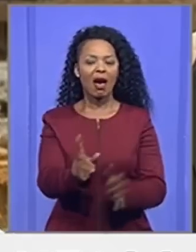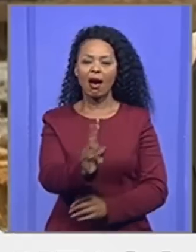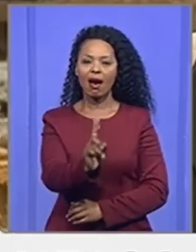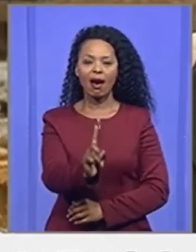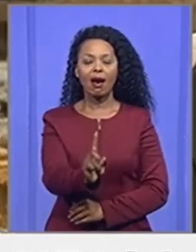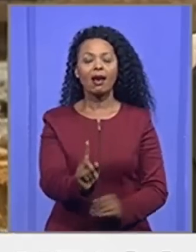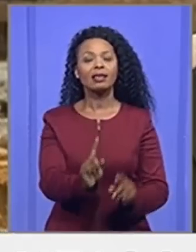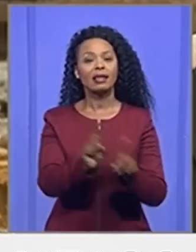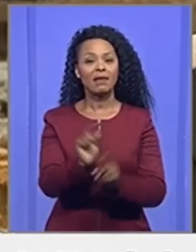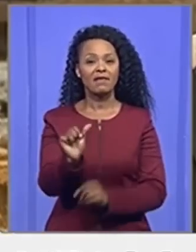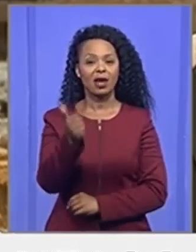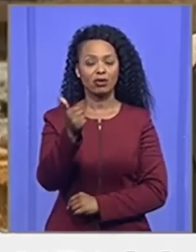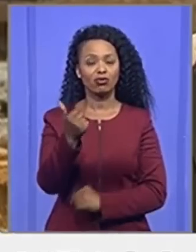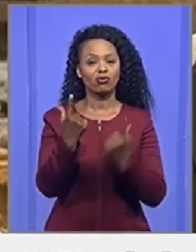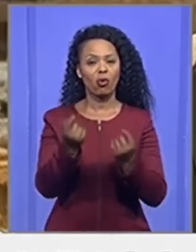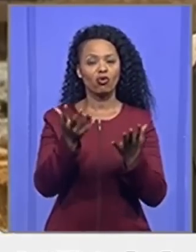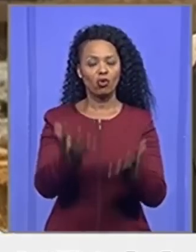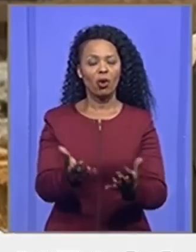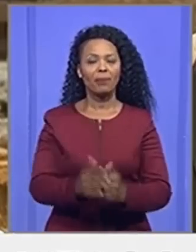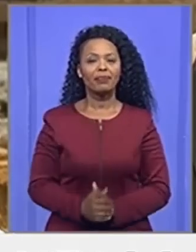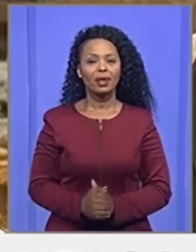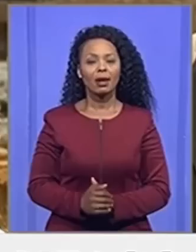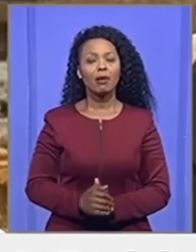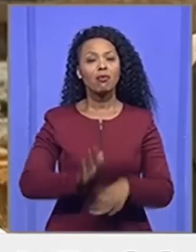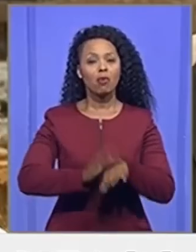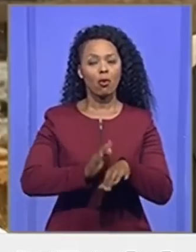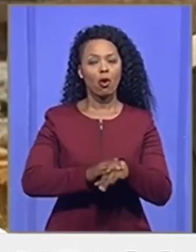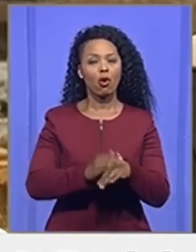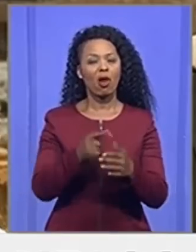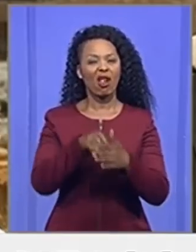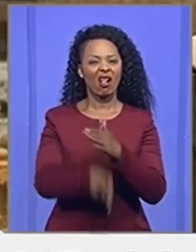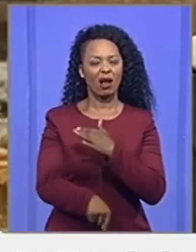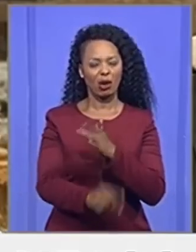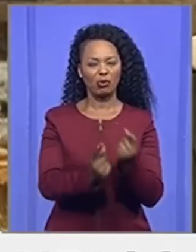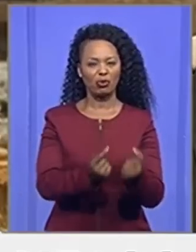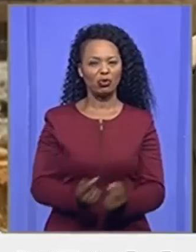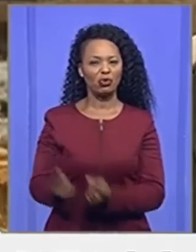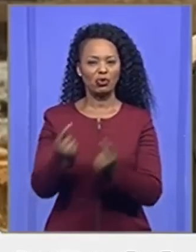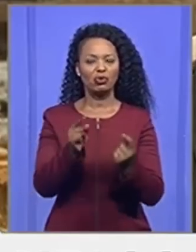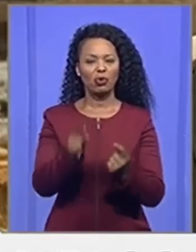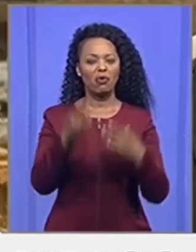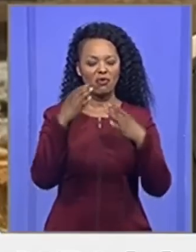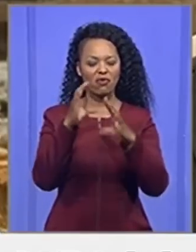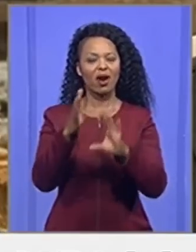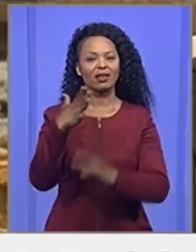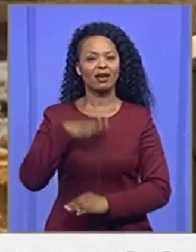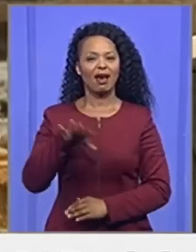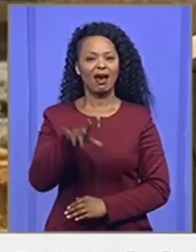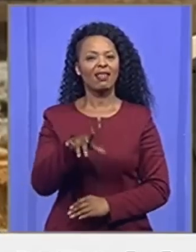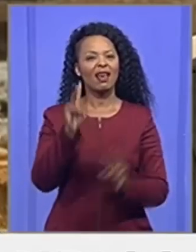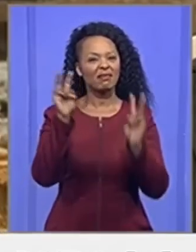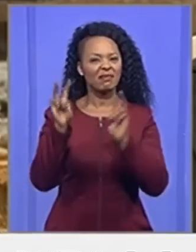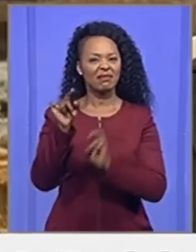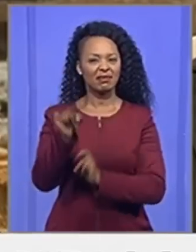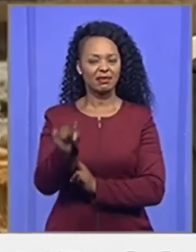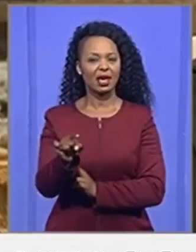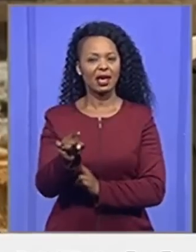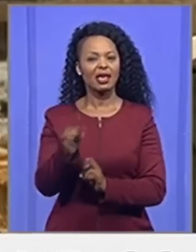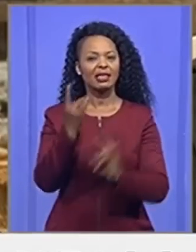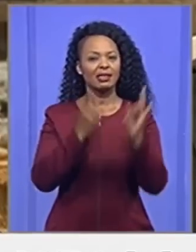first of its kind. We are going to move into other areas and focusing on other aspects of